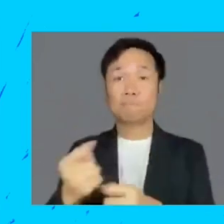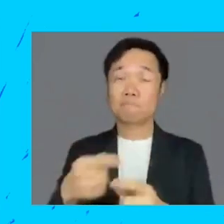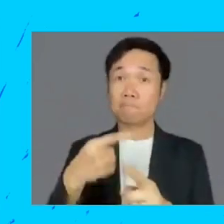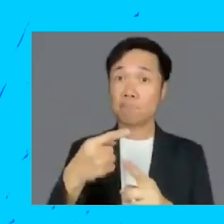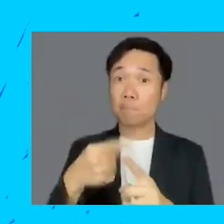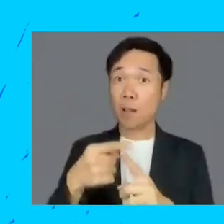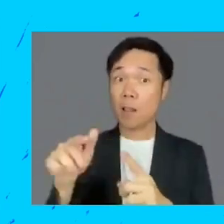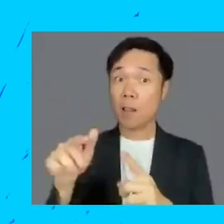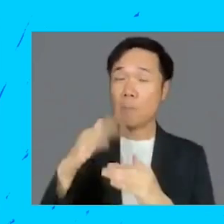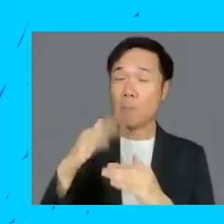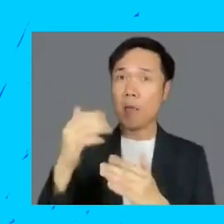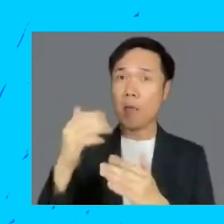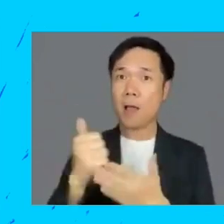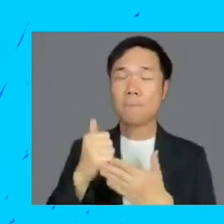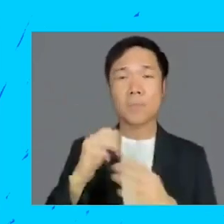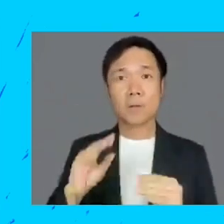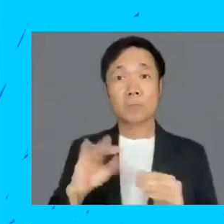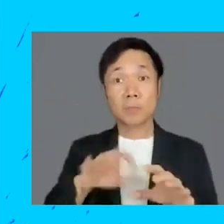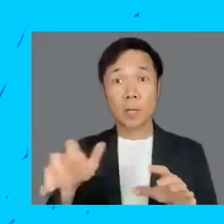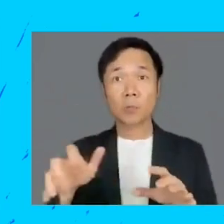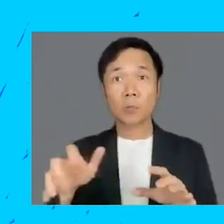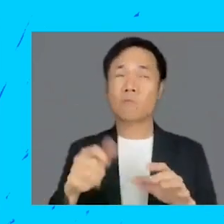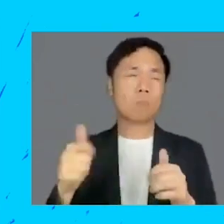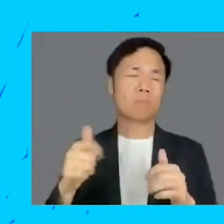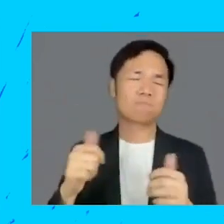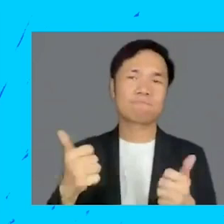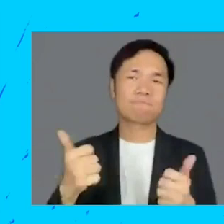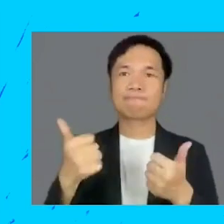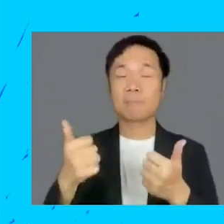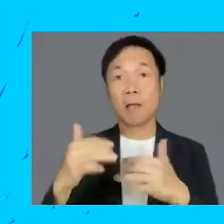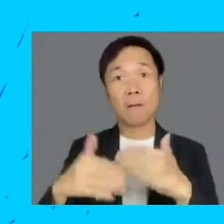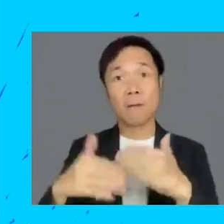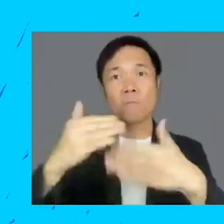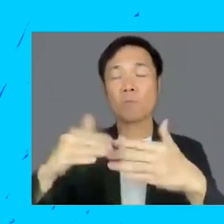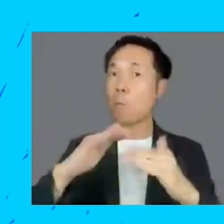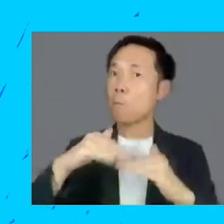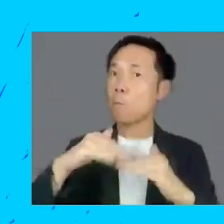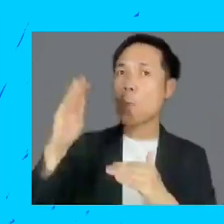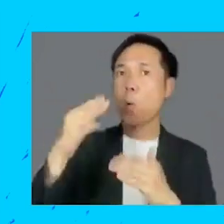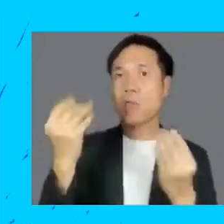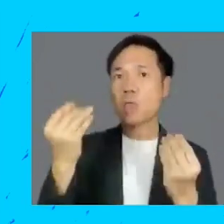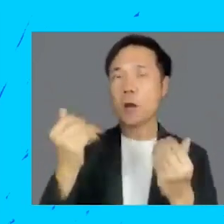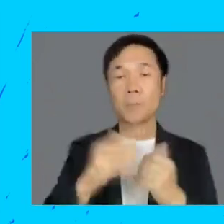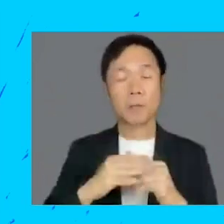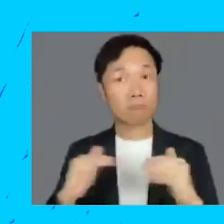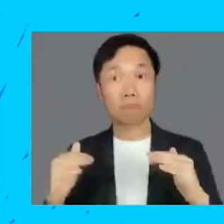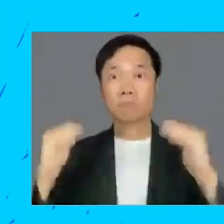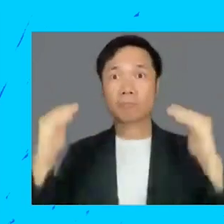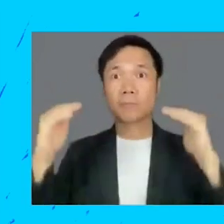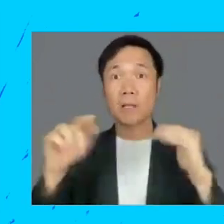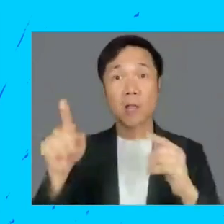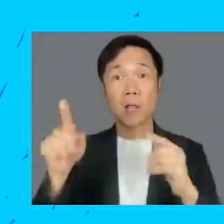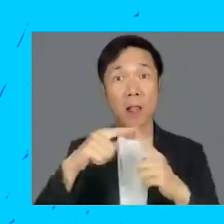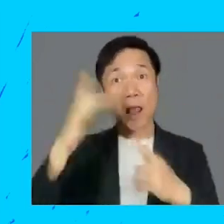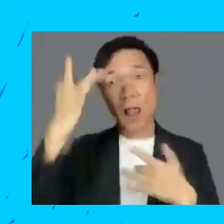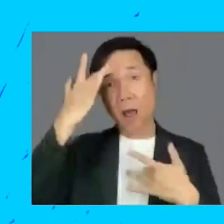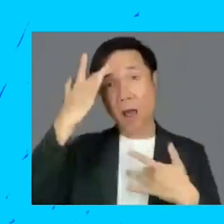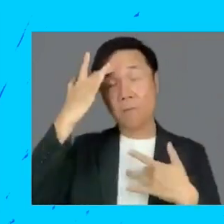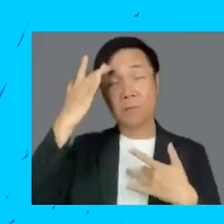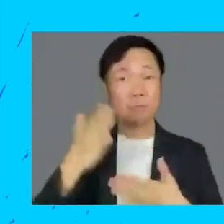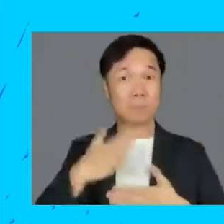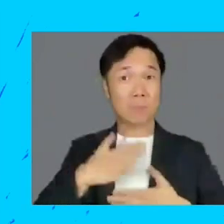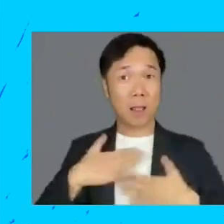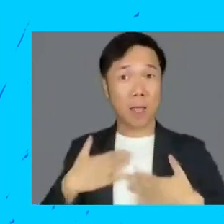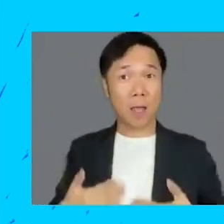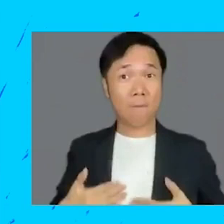countries to poverty reduction and accelerated economic growth. It's not just about health, but rather how health, economic security,